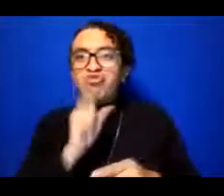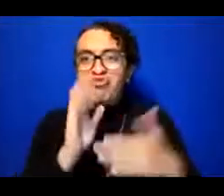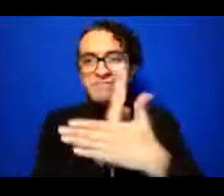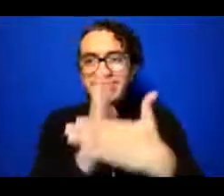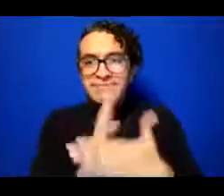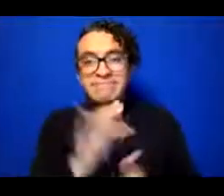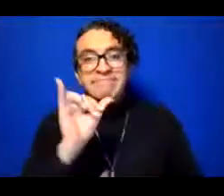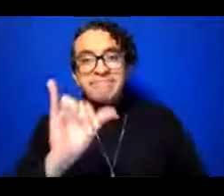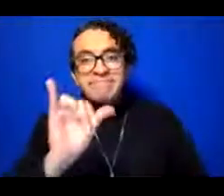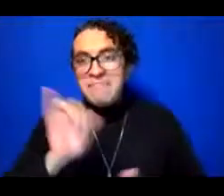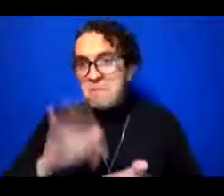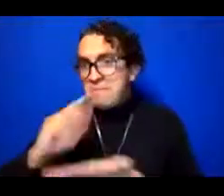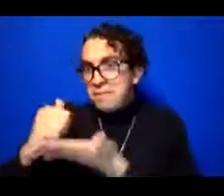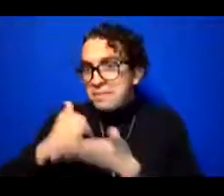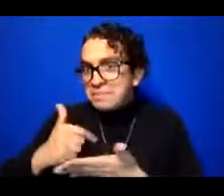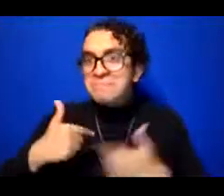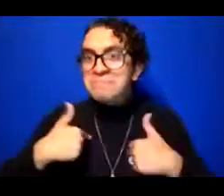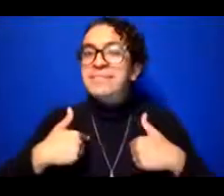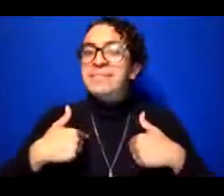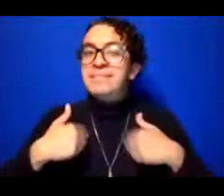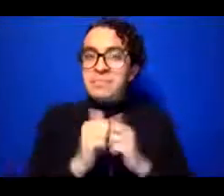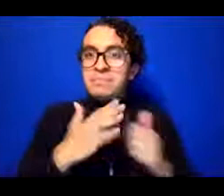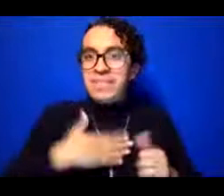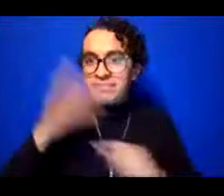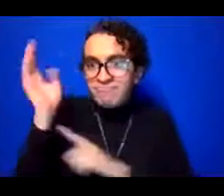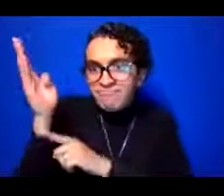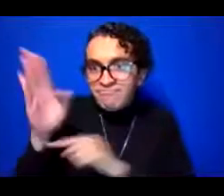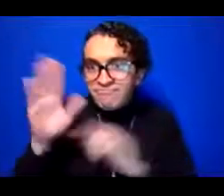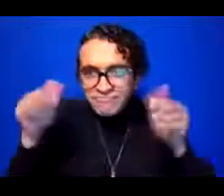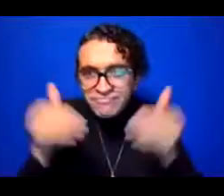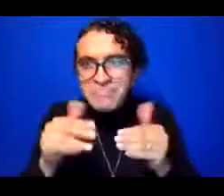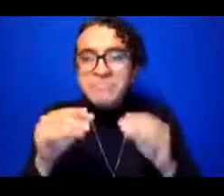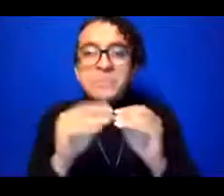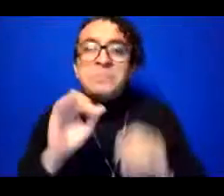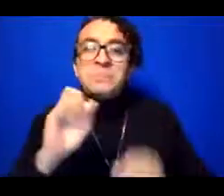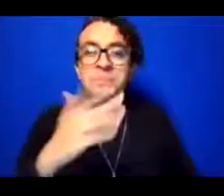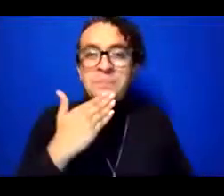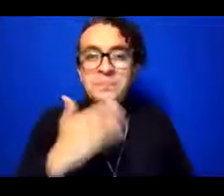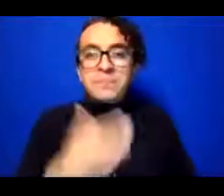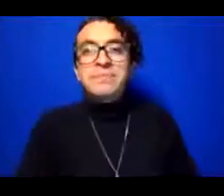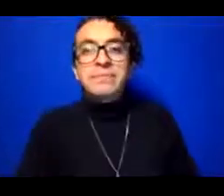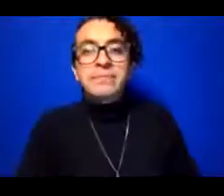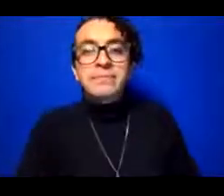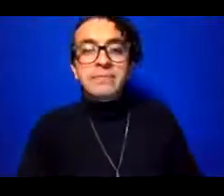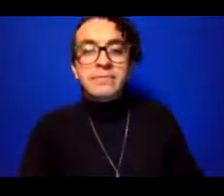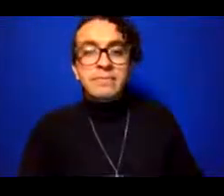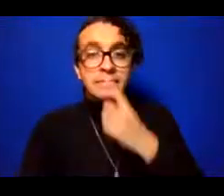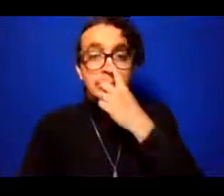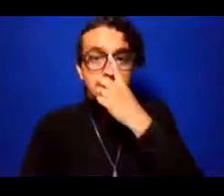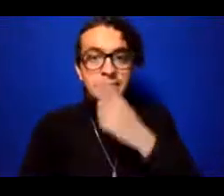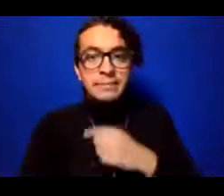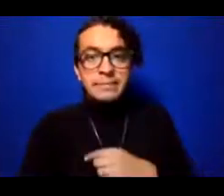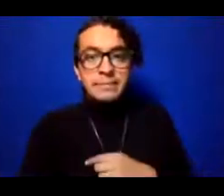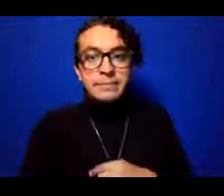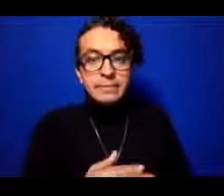kind of guide what we kind of present a little bit more as we go forward in this presentation today. Move that poll over